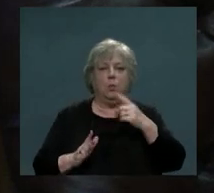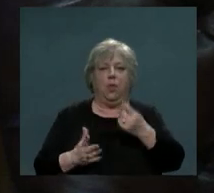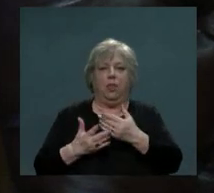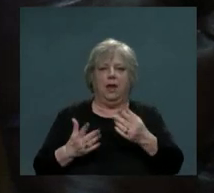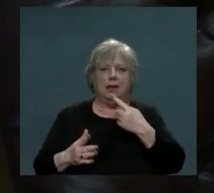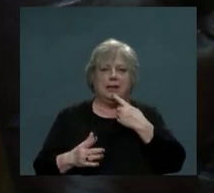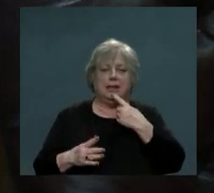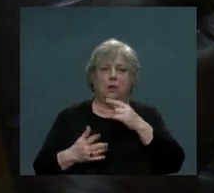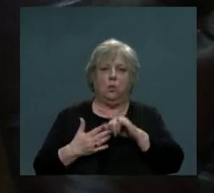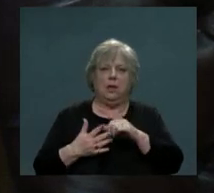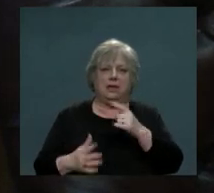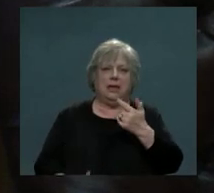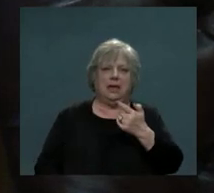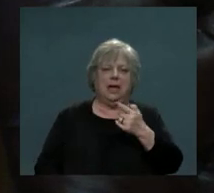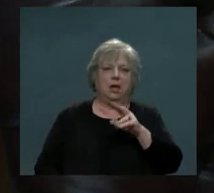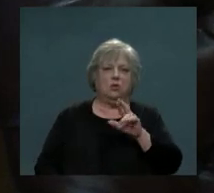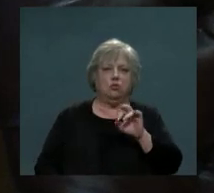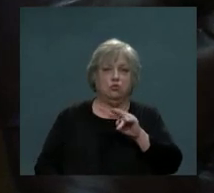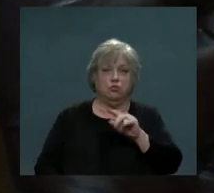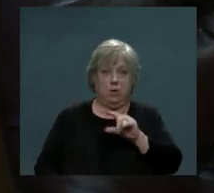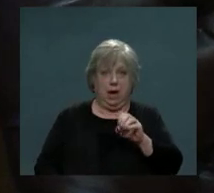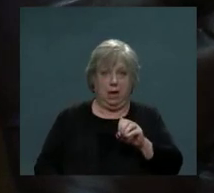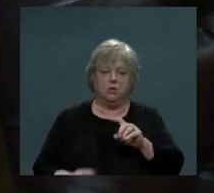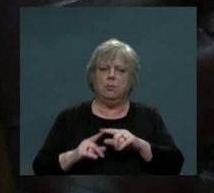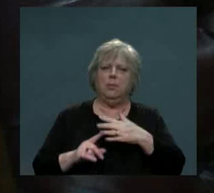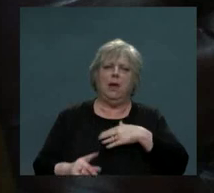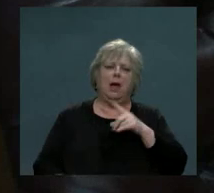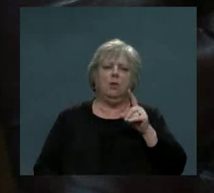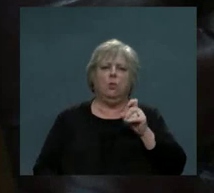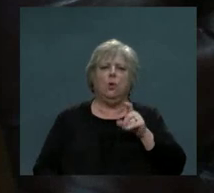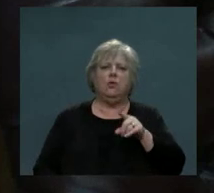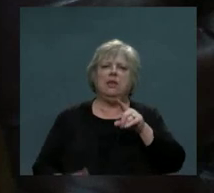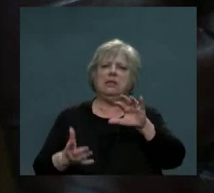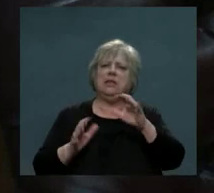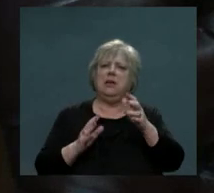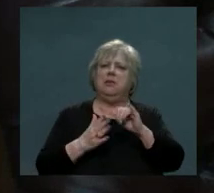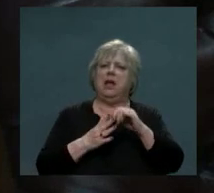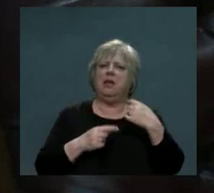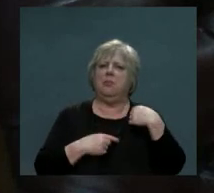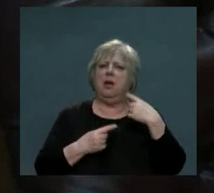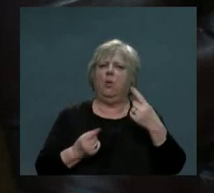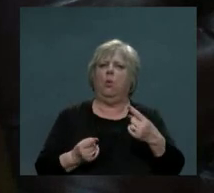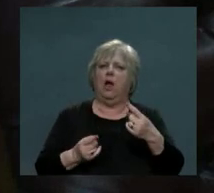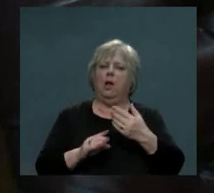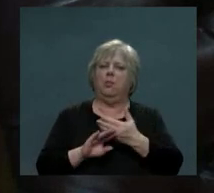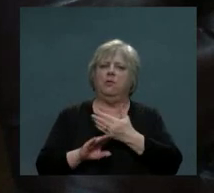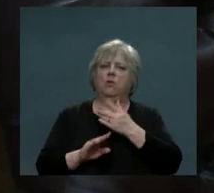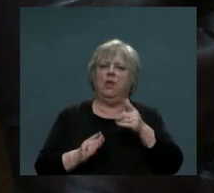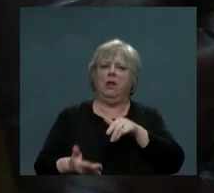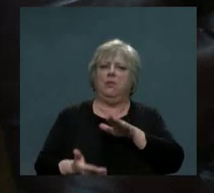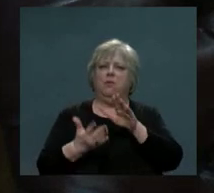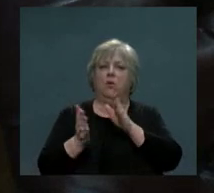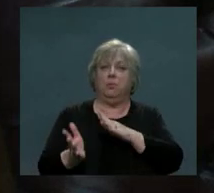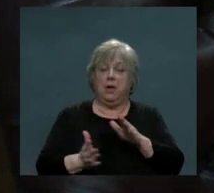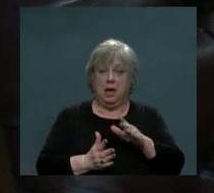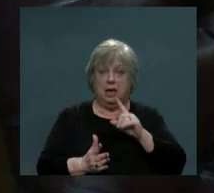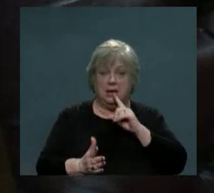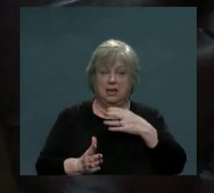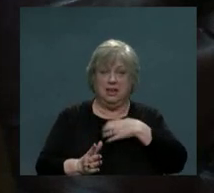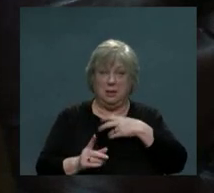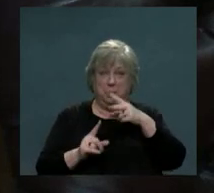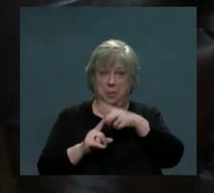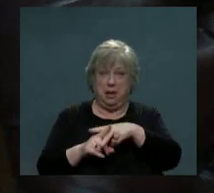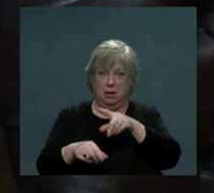range. But my question to you is, it seems like it's been a while since that came before planning. Is this appeal